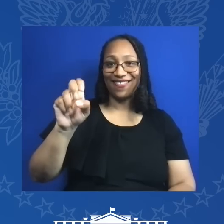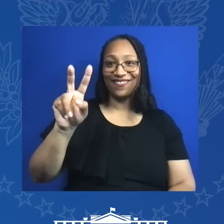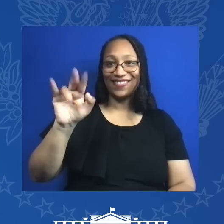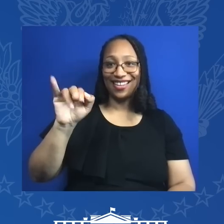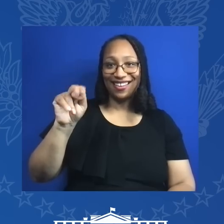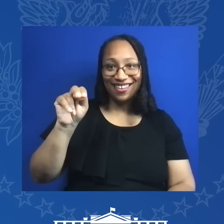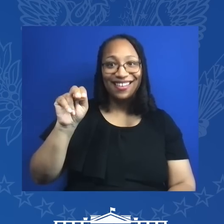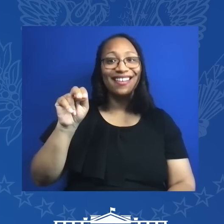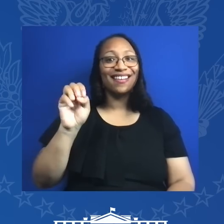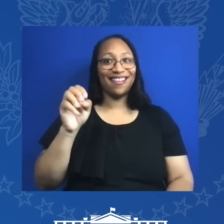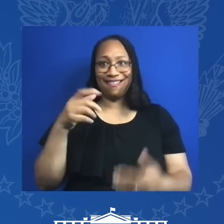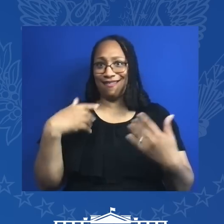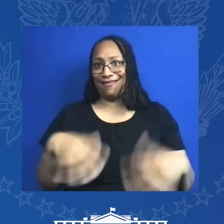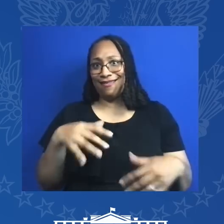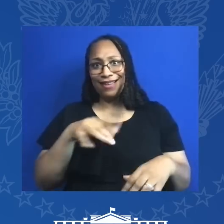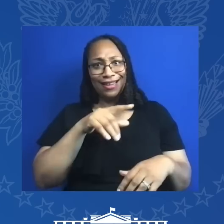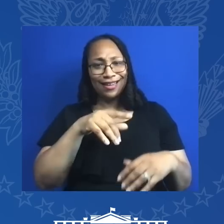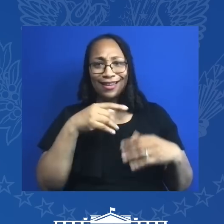McBride.